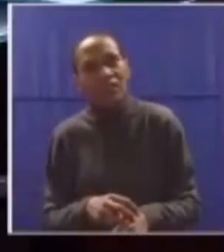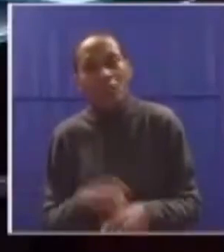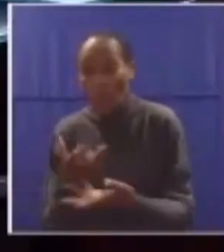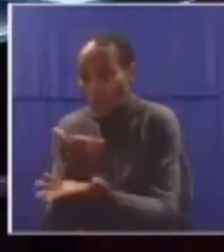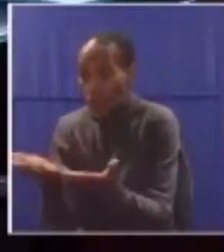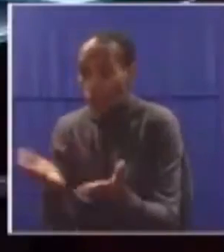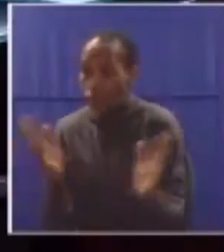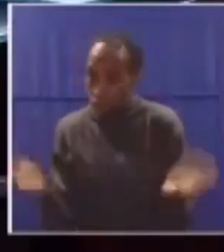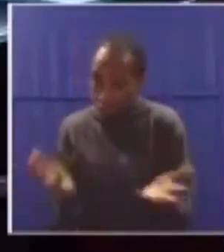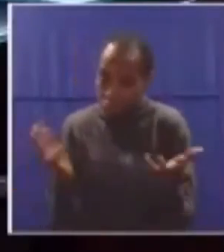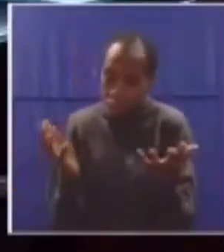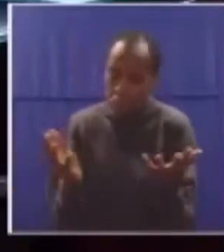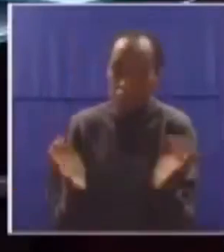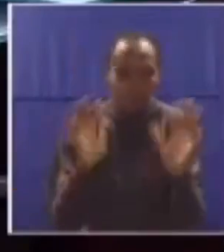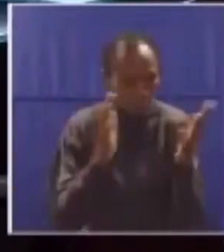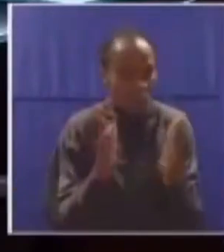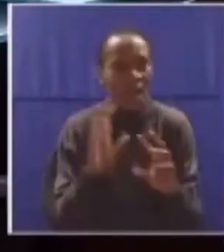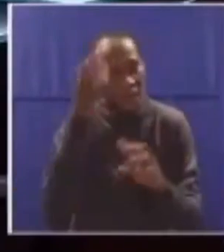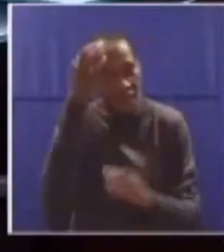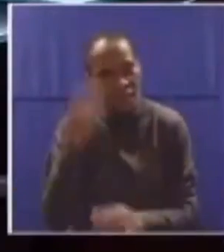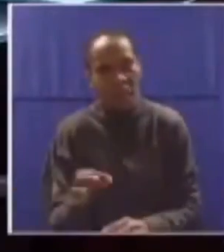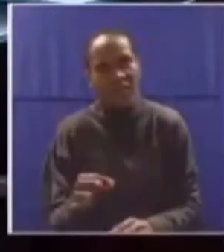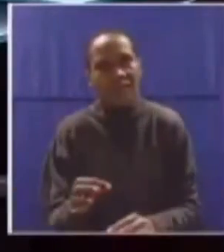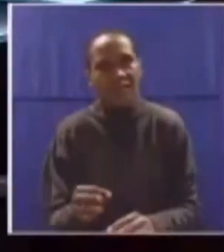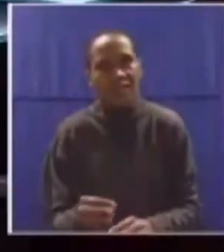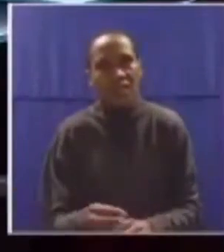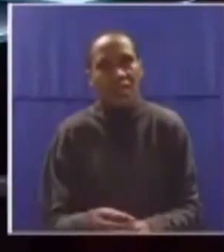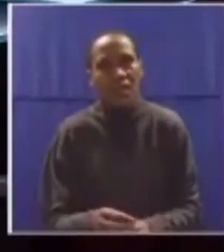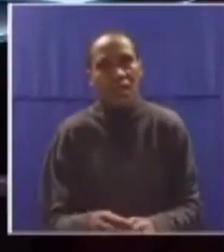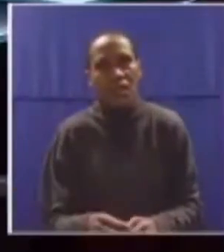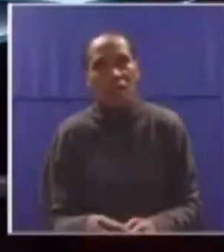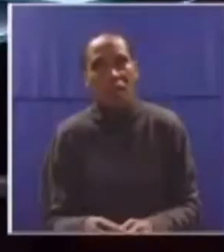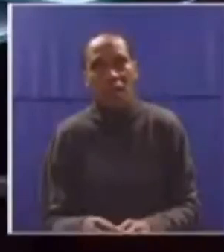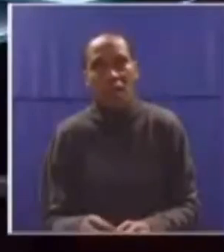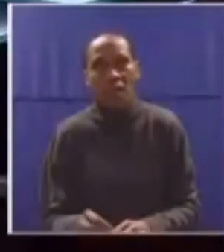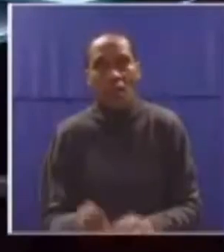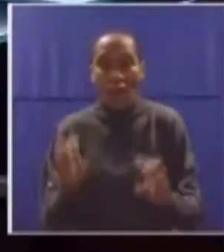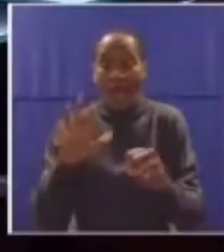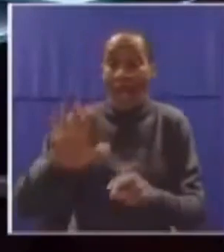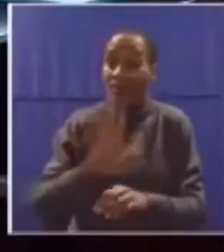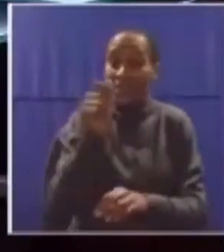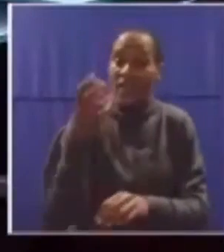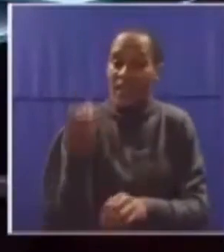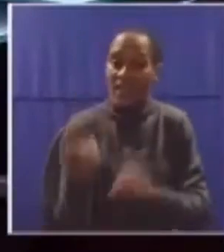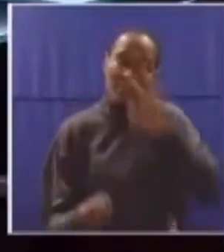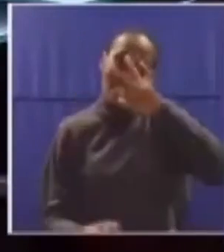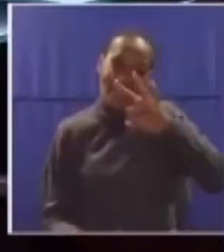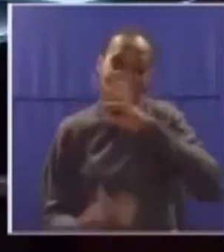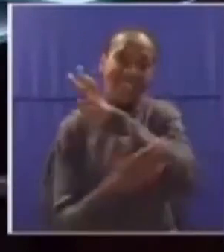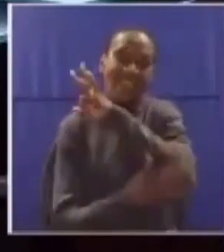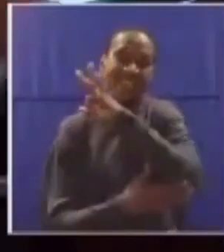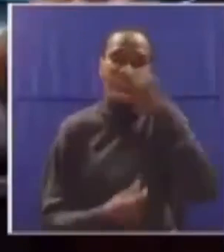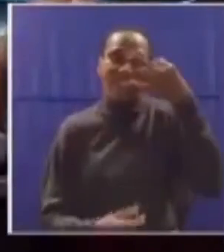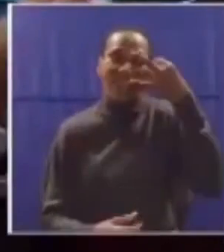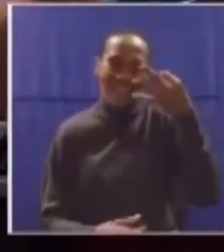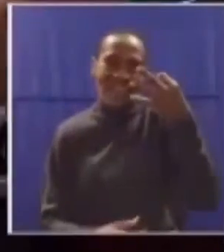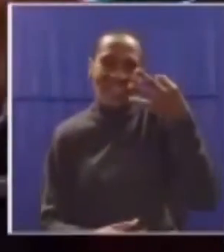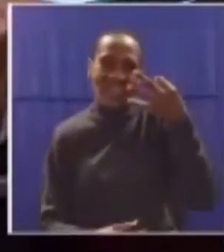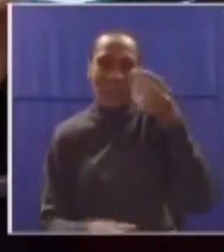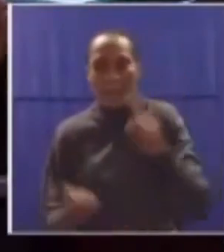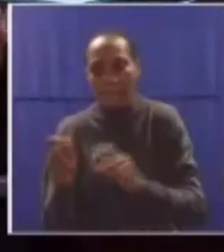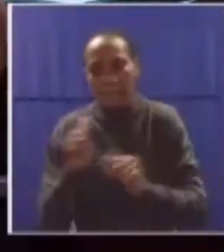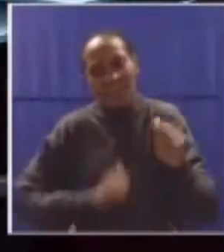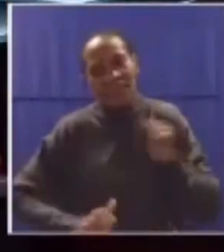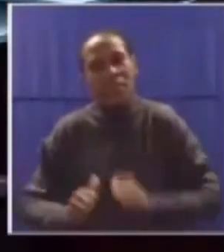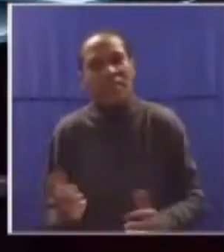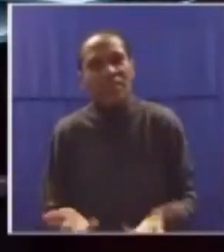government. We are the only 3 countries in the continent that participate in PILS. The question is why? Why have